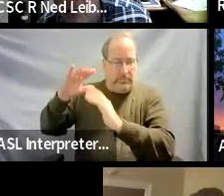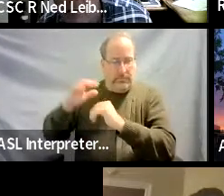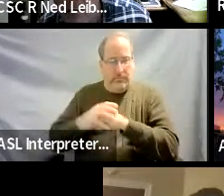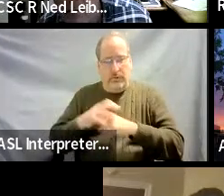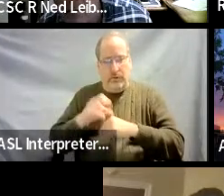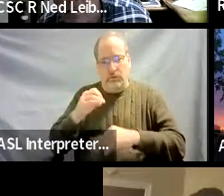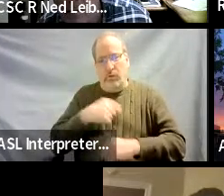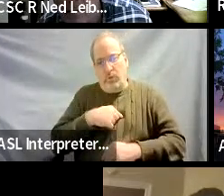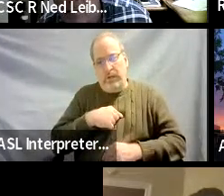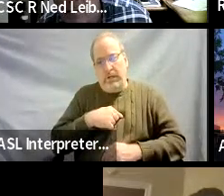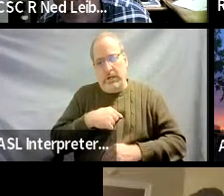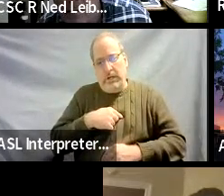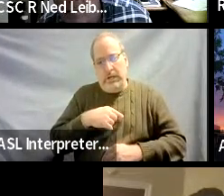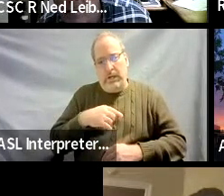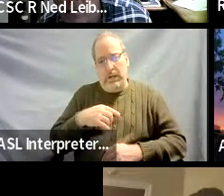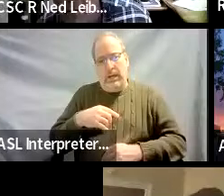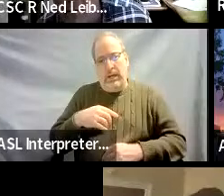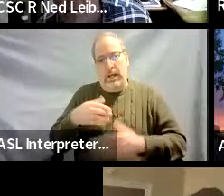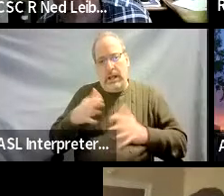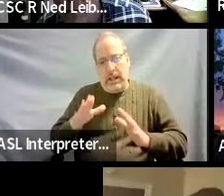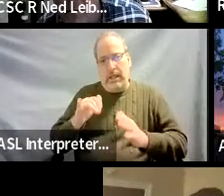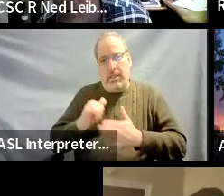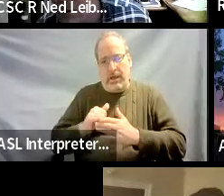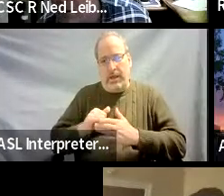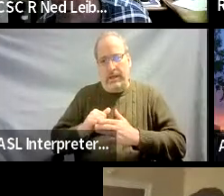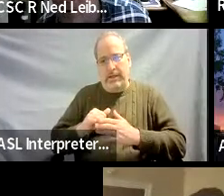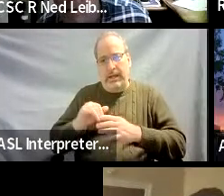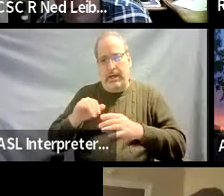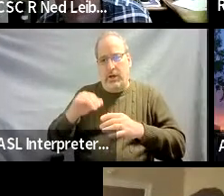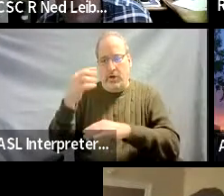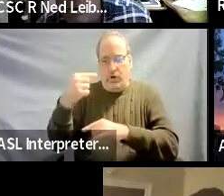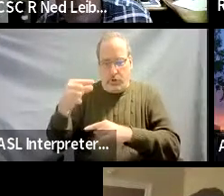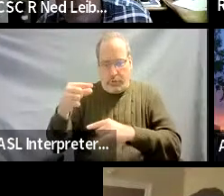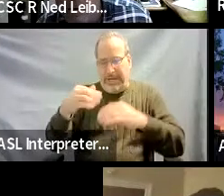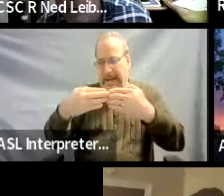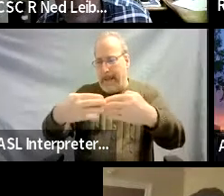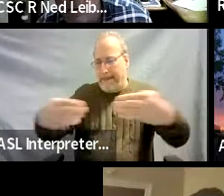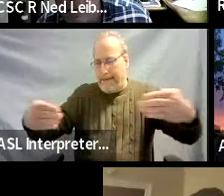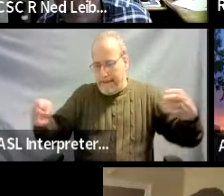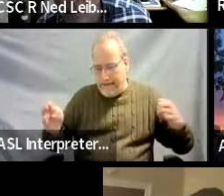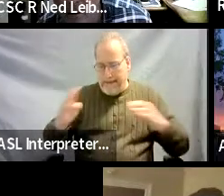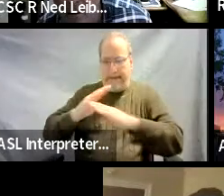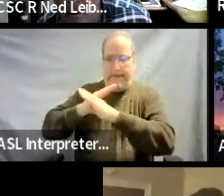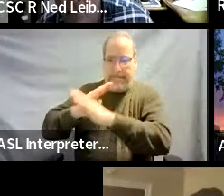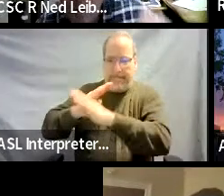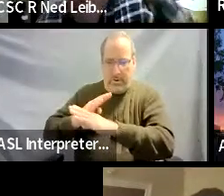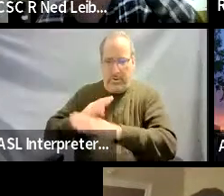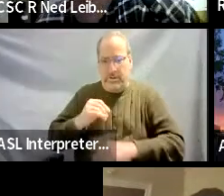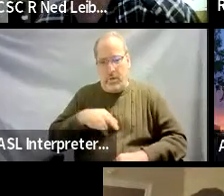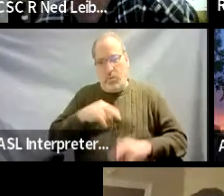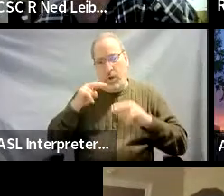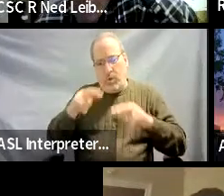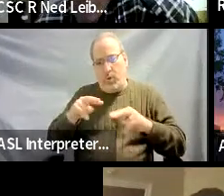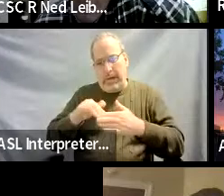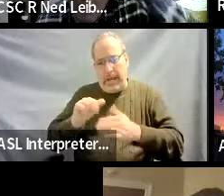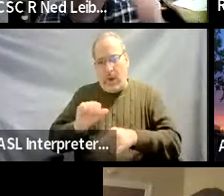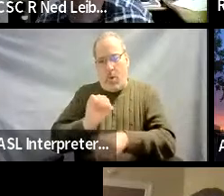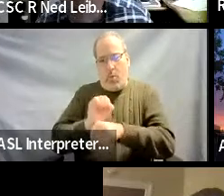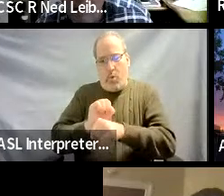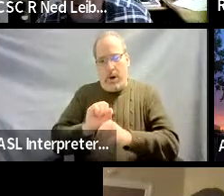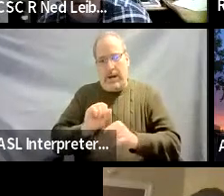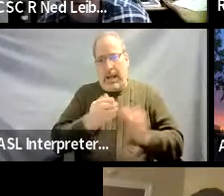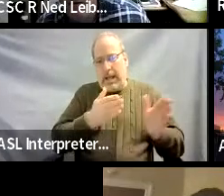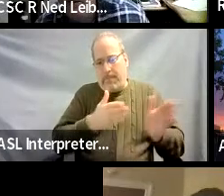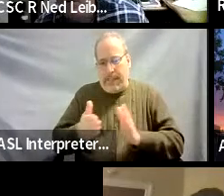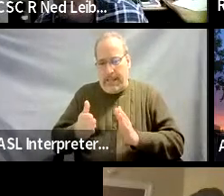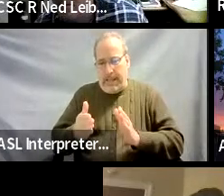So we looked at the specific vegetative barriers measures, and we looked at the work plan from